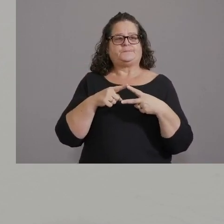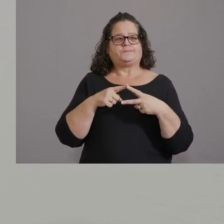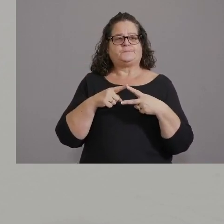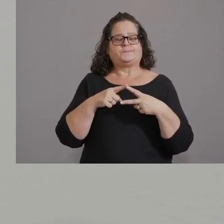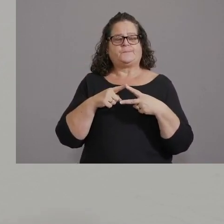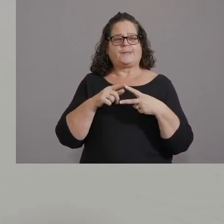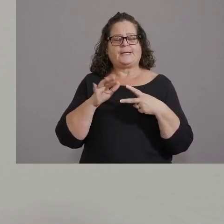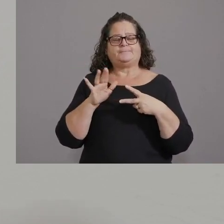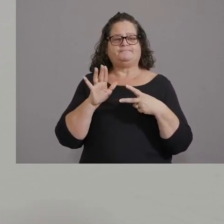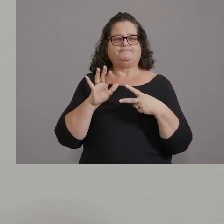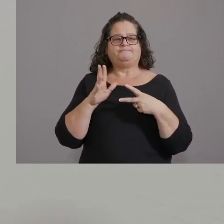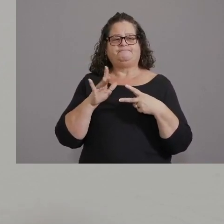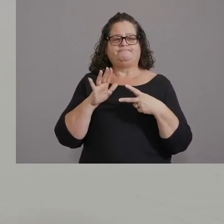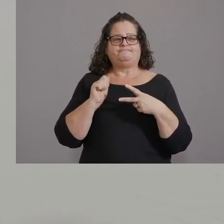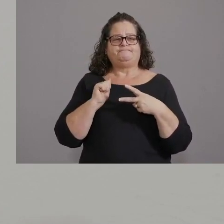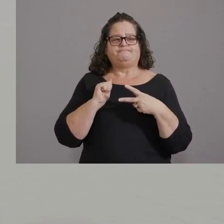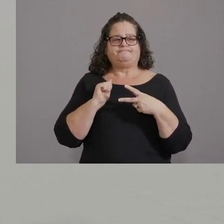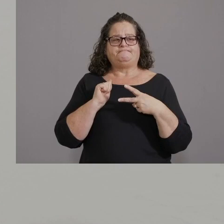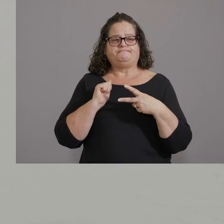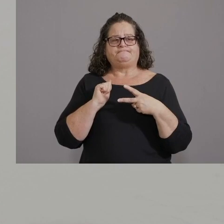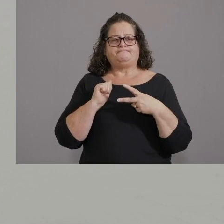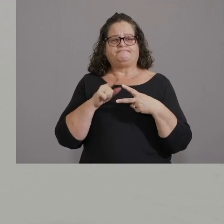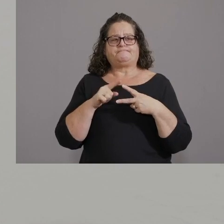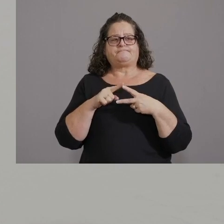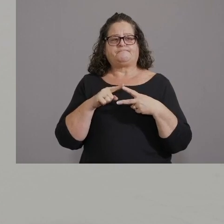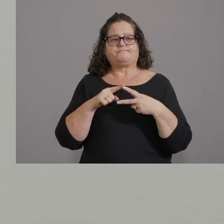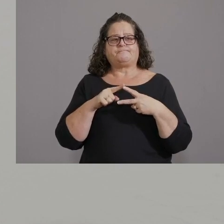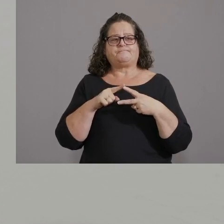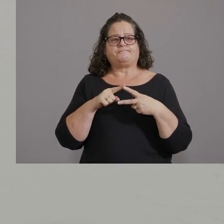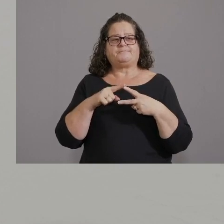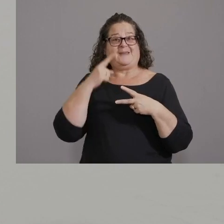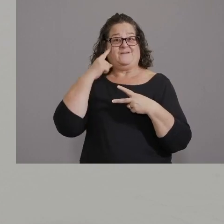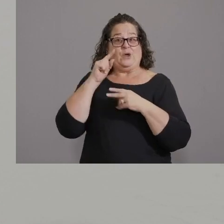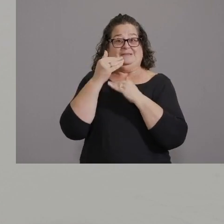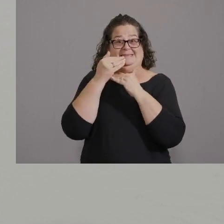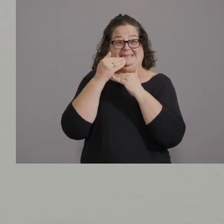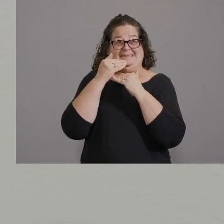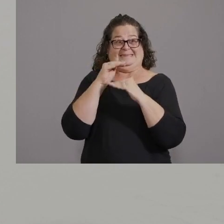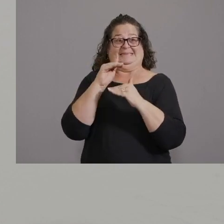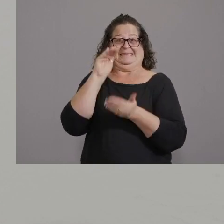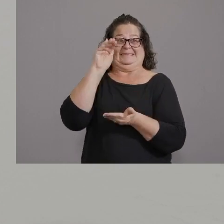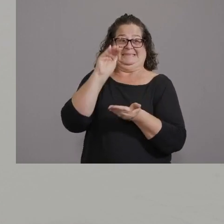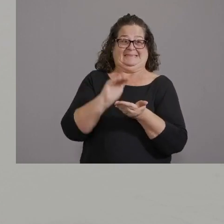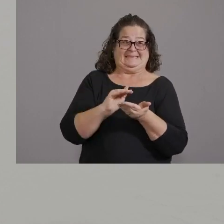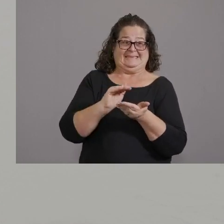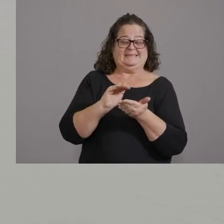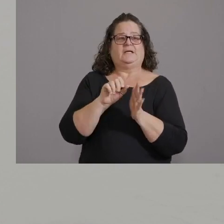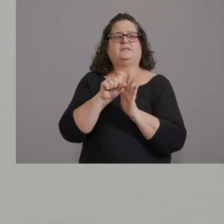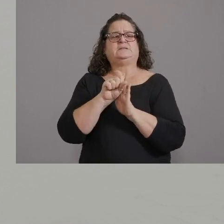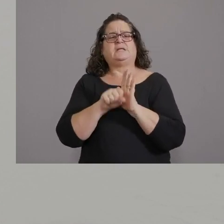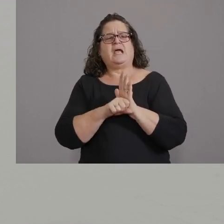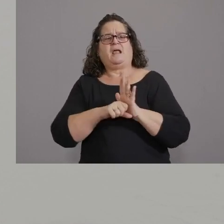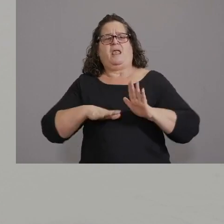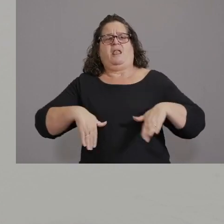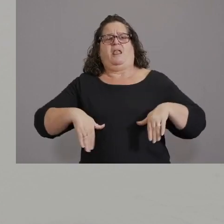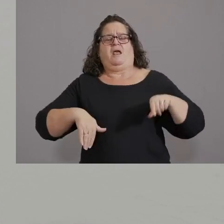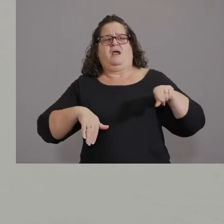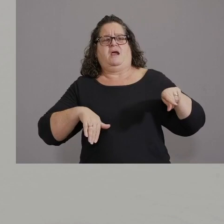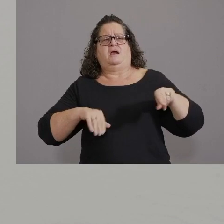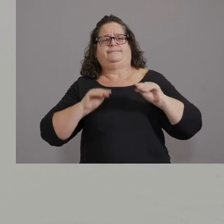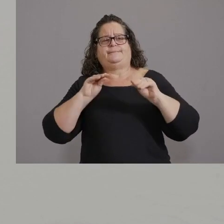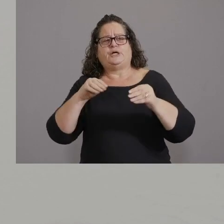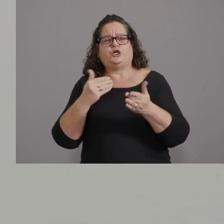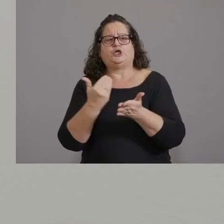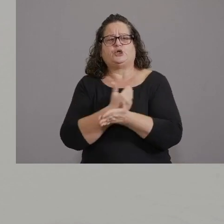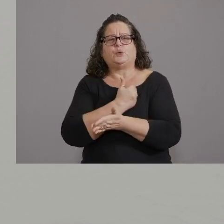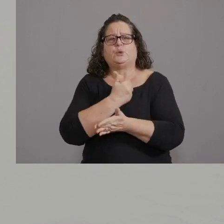On mitigation, the state has not dialed up or implemented new measures, but according to the ADHS COVID dashboard,